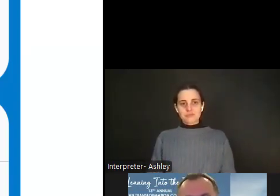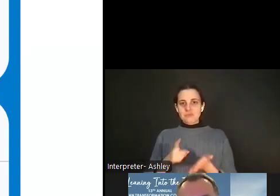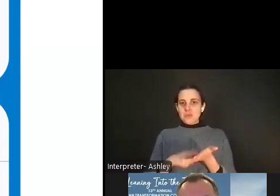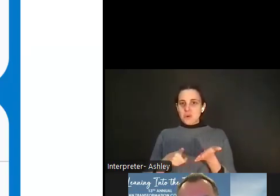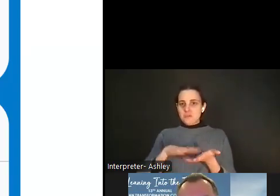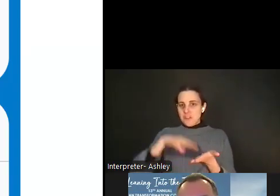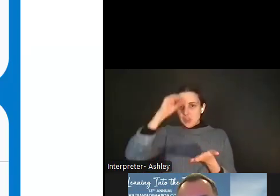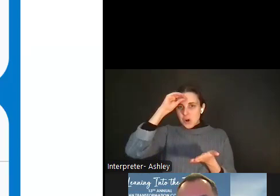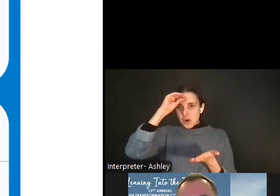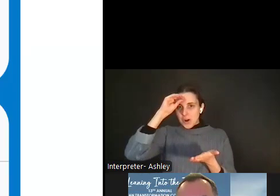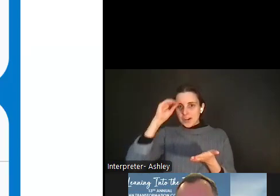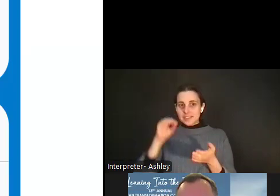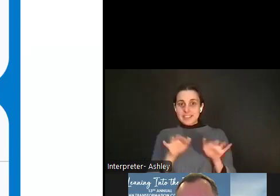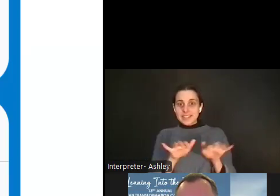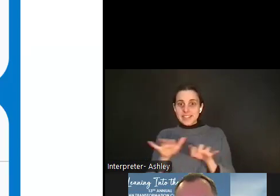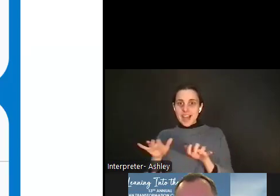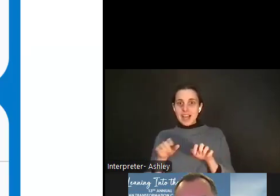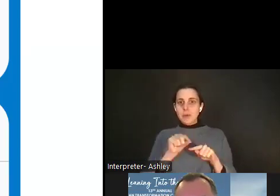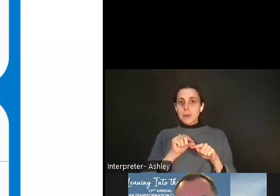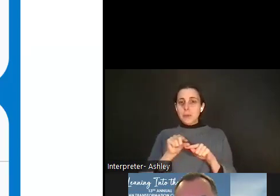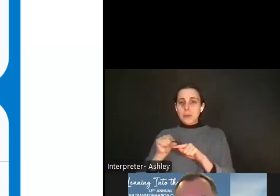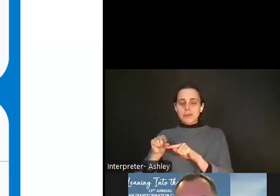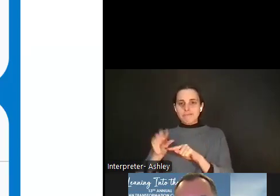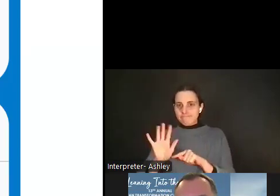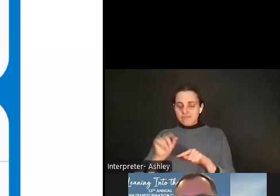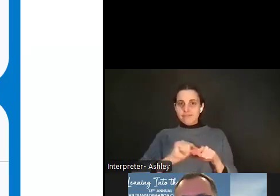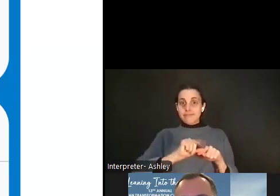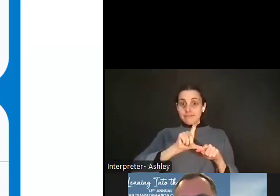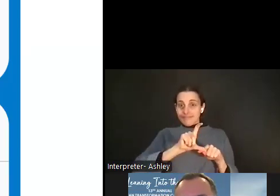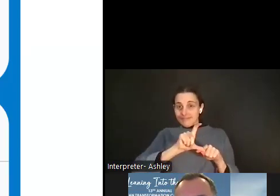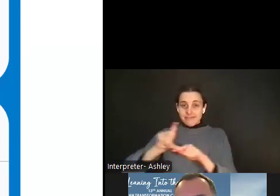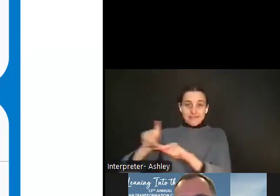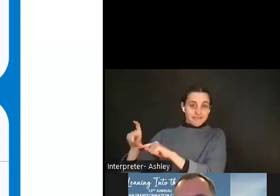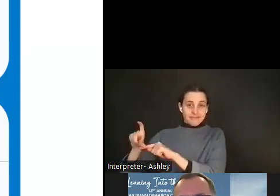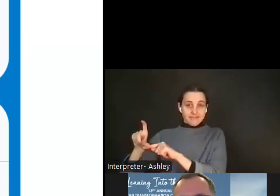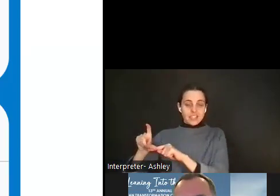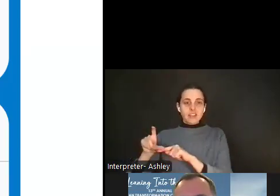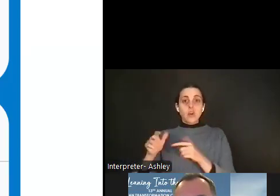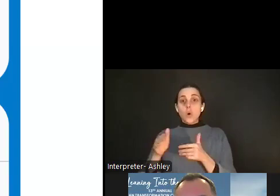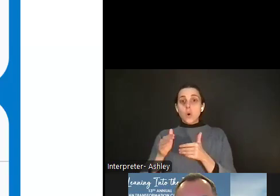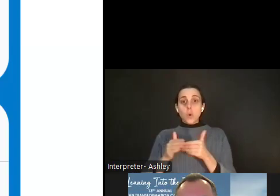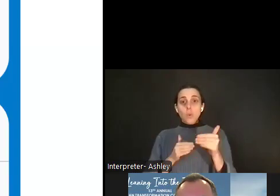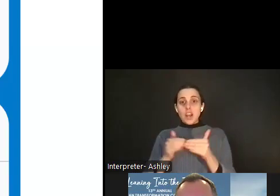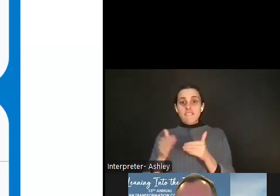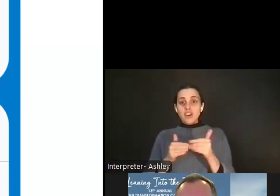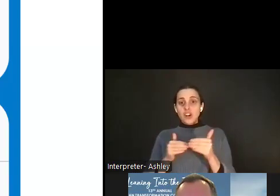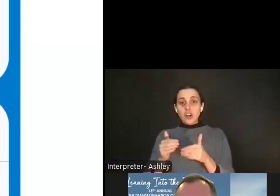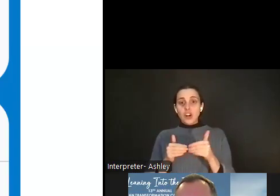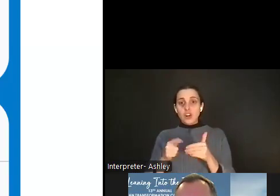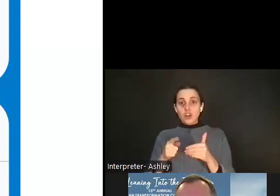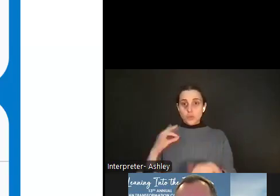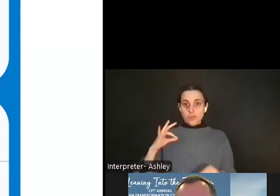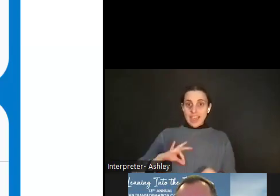all caps what was most valuable in the presentation, and in small caps what was the less value add in the